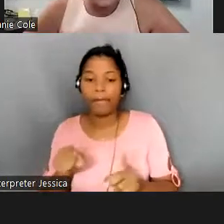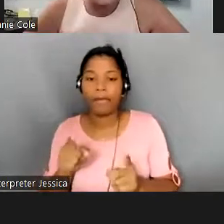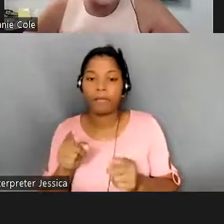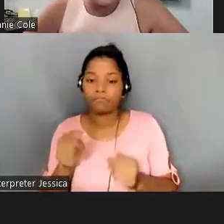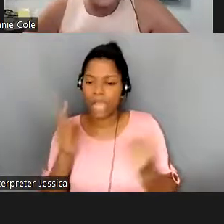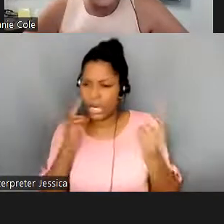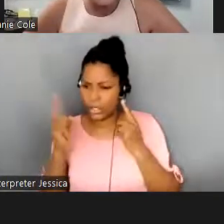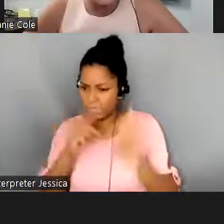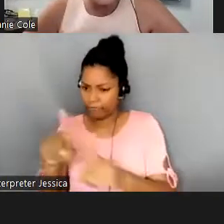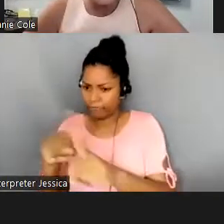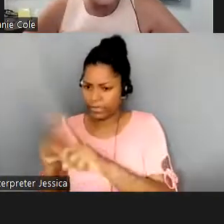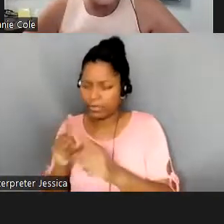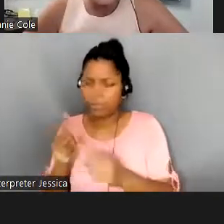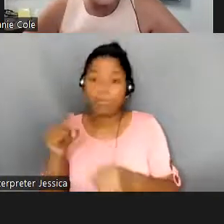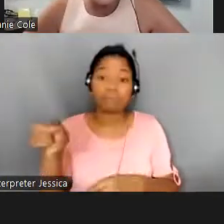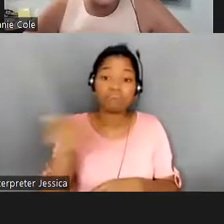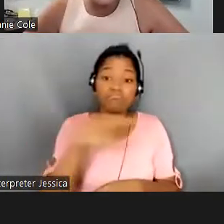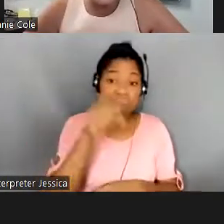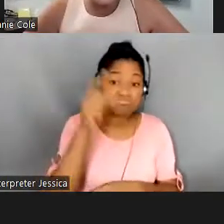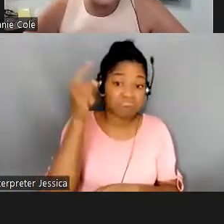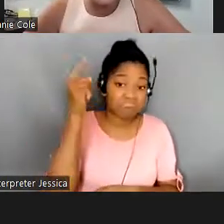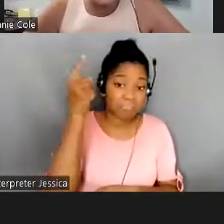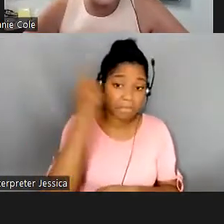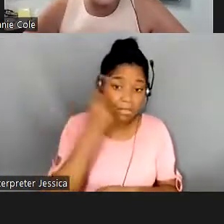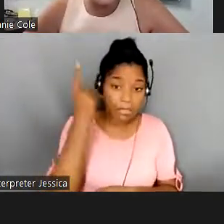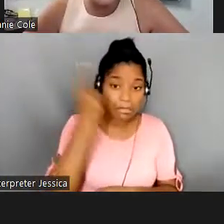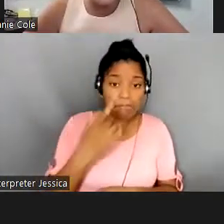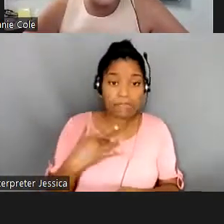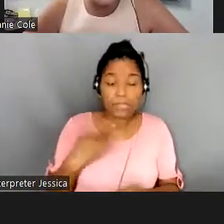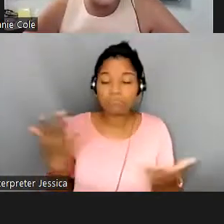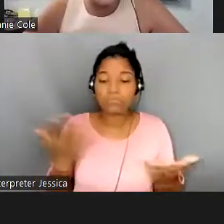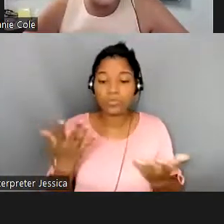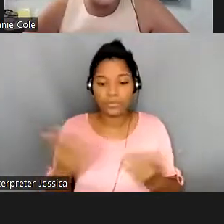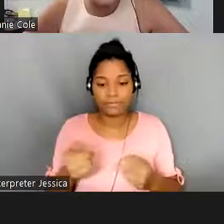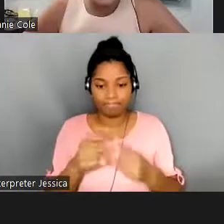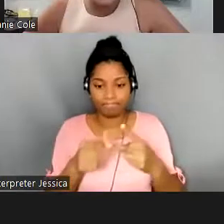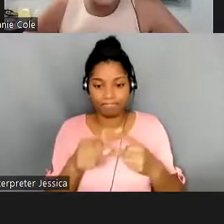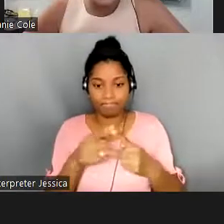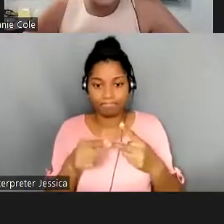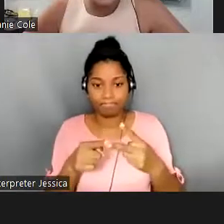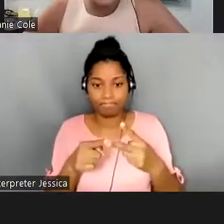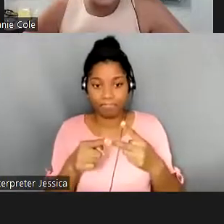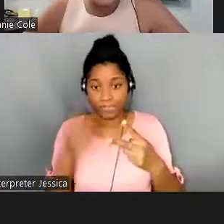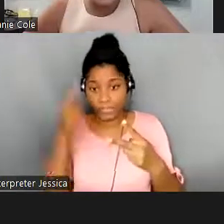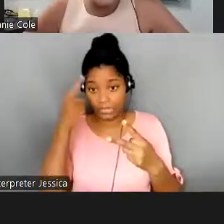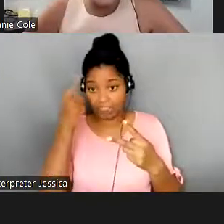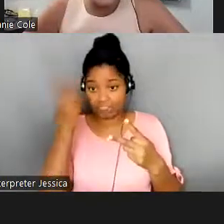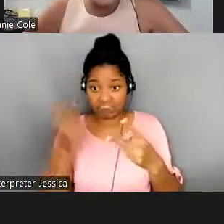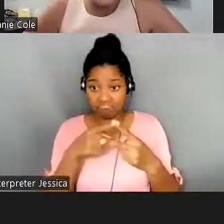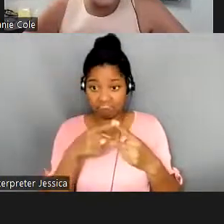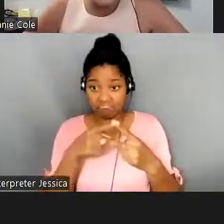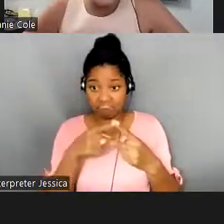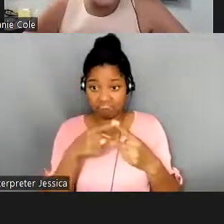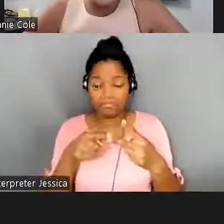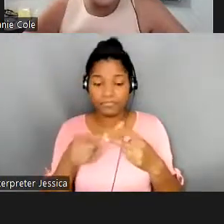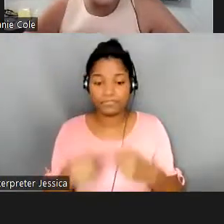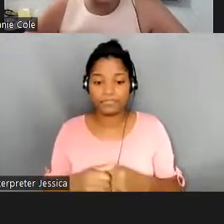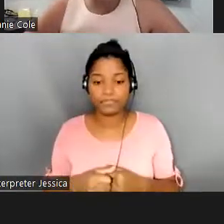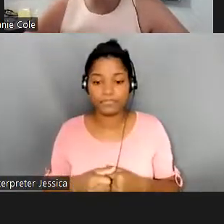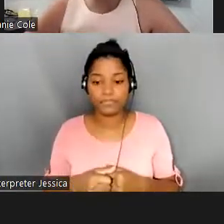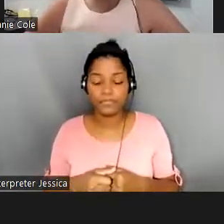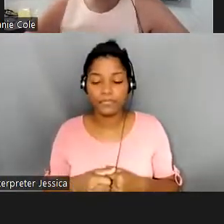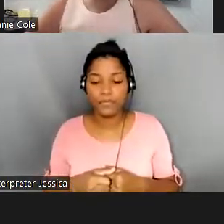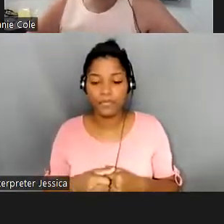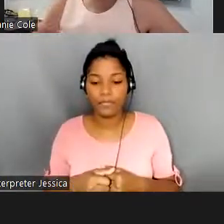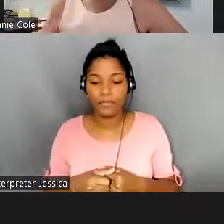but I would love to hear what you folks have to say about those two topics. Anybody have thoughts on either of those?